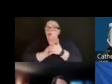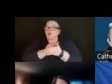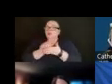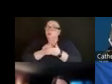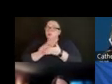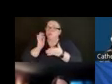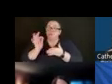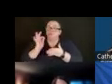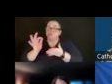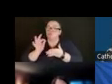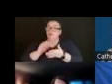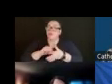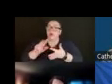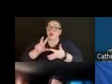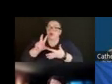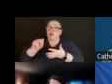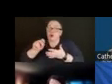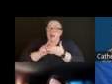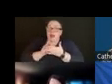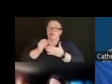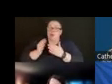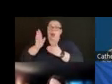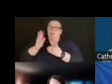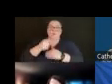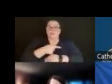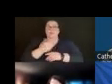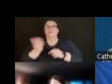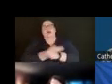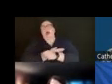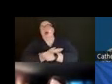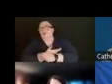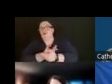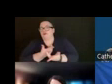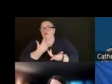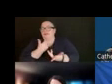work 30 hours a week or more, they wind up getting fired.